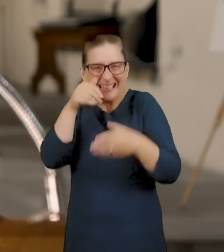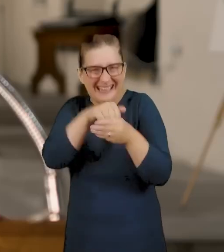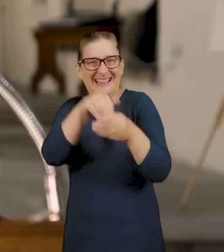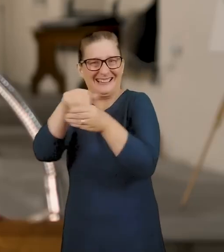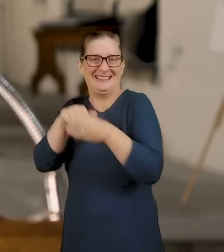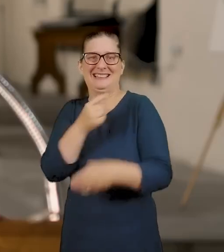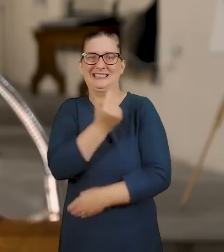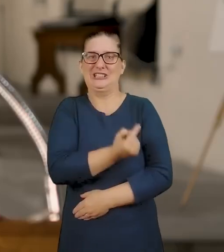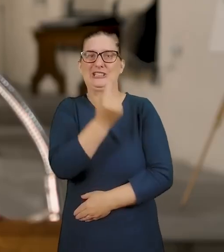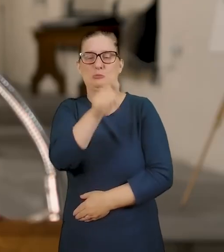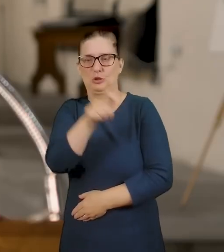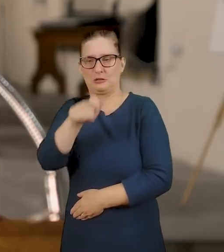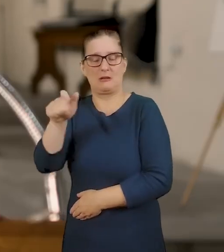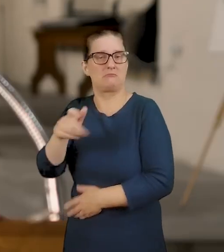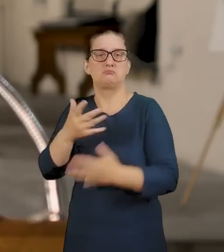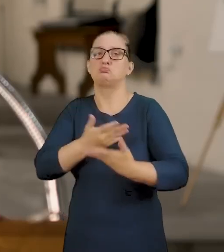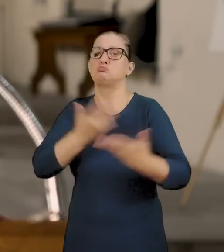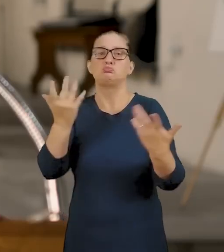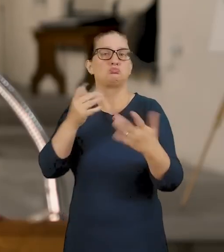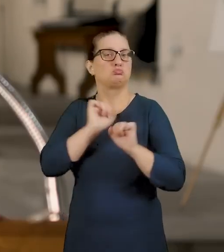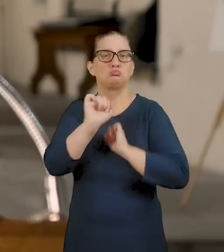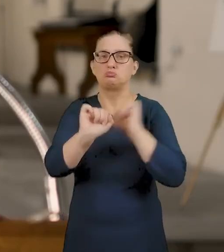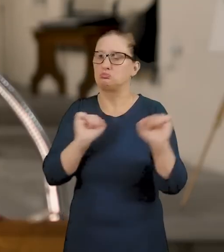image of God in every person,